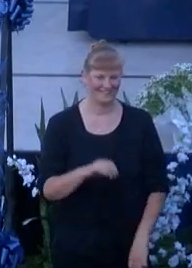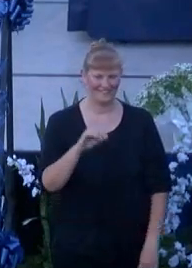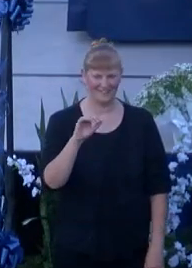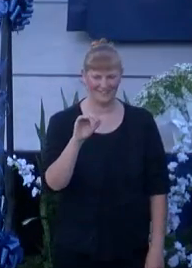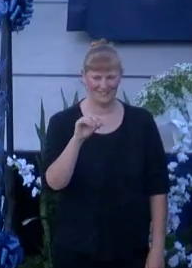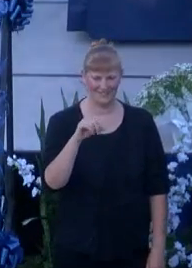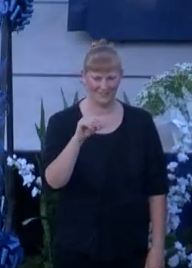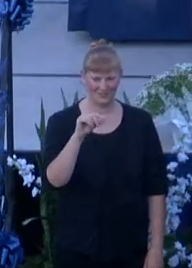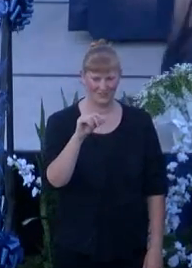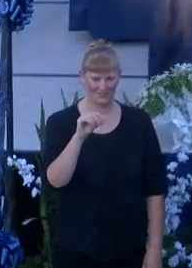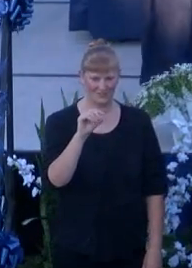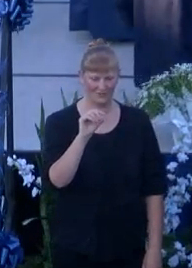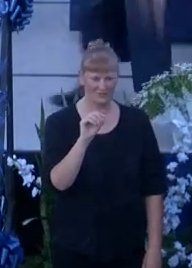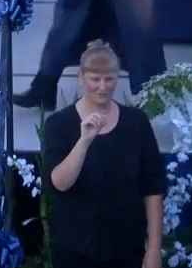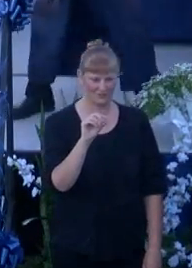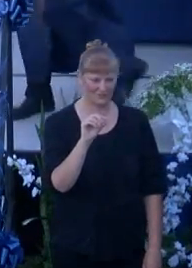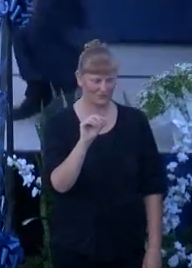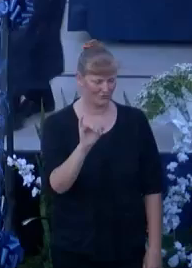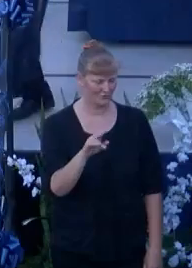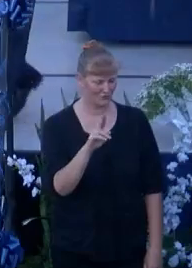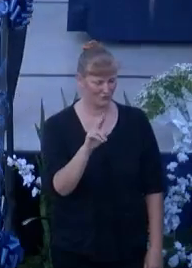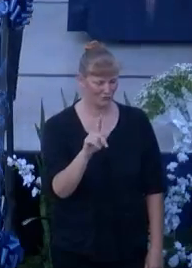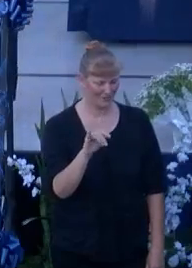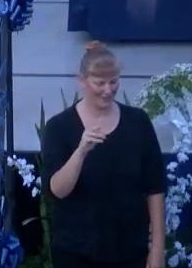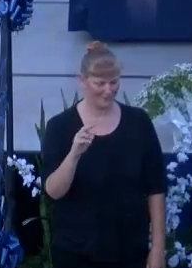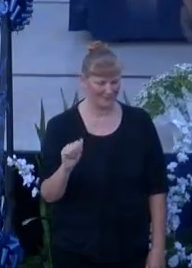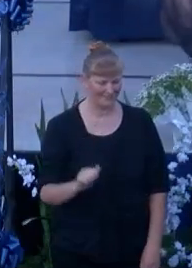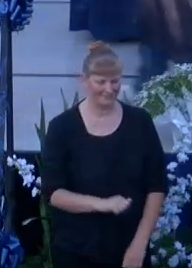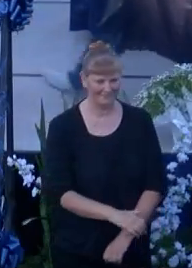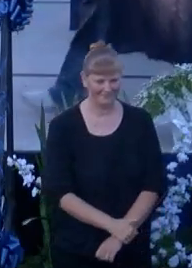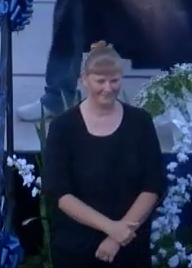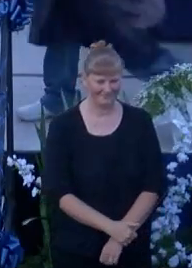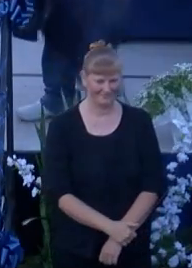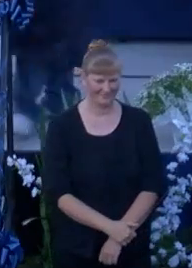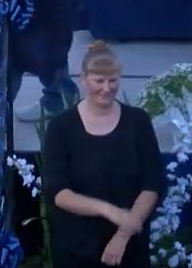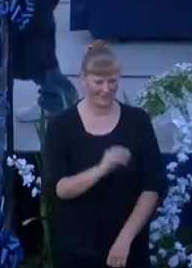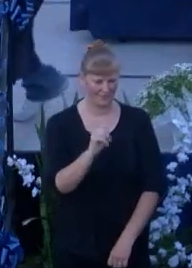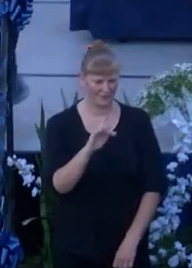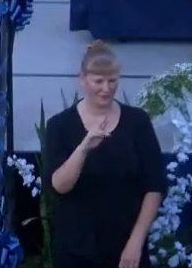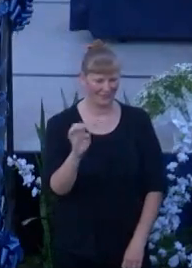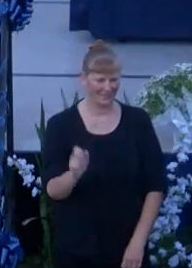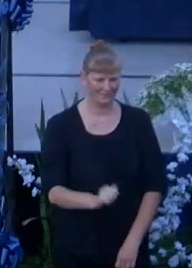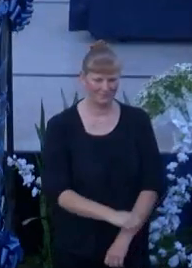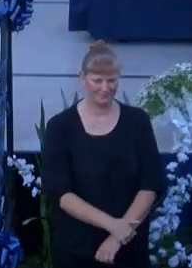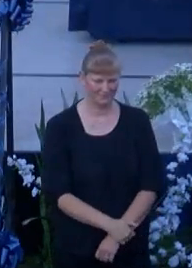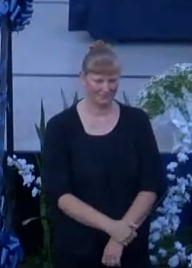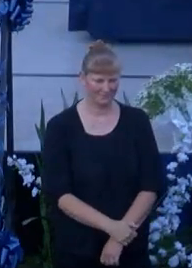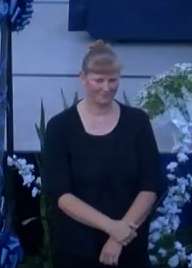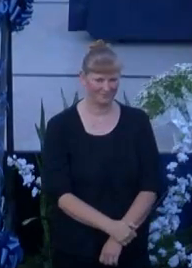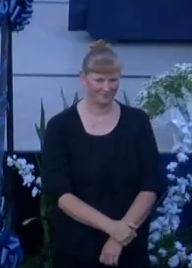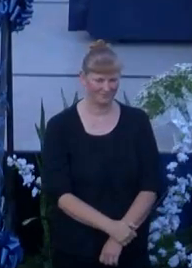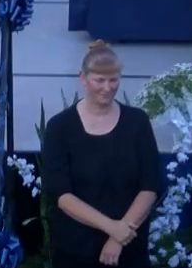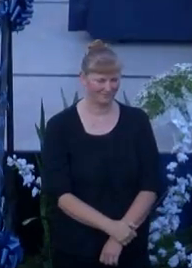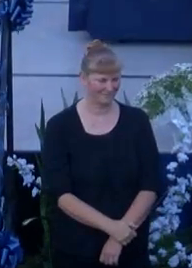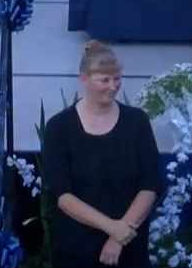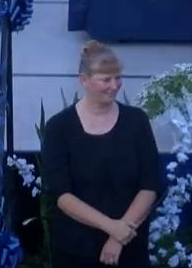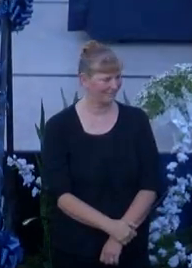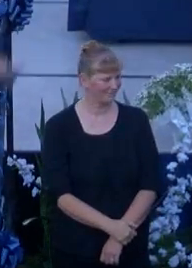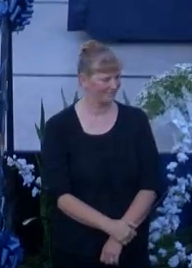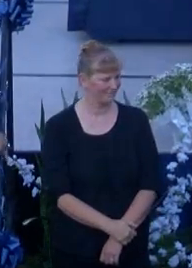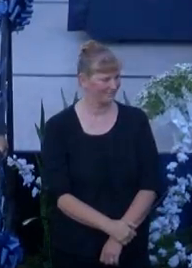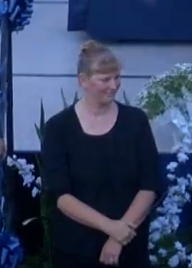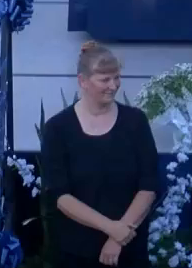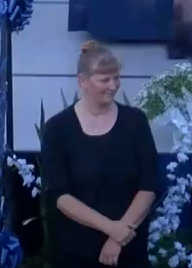Delilah Ramirez. Leon Galvez. Morgan Victoria